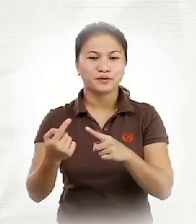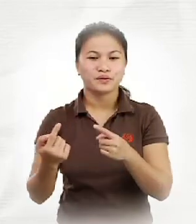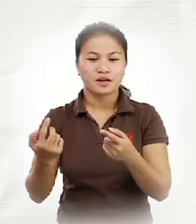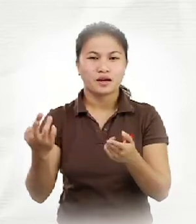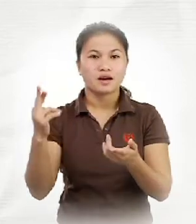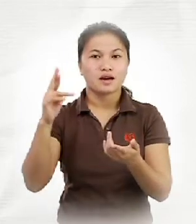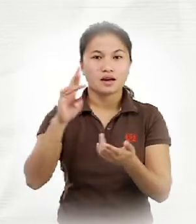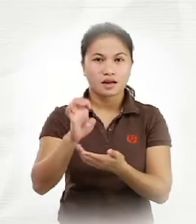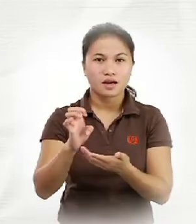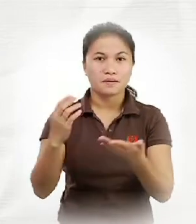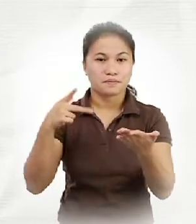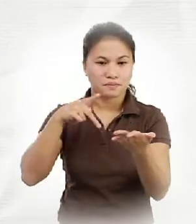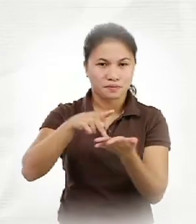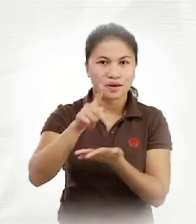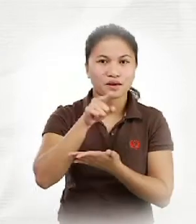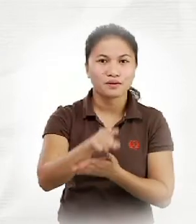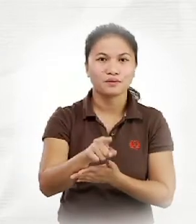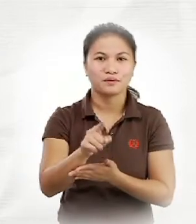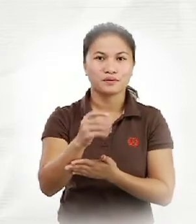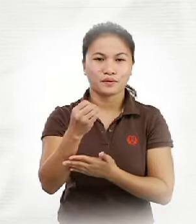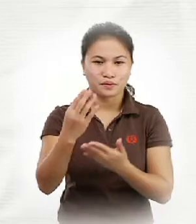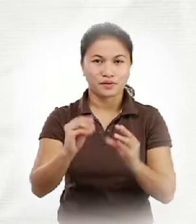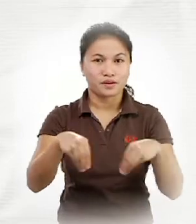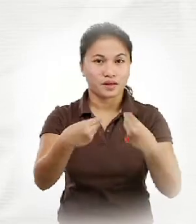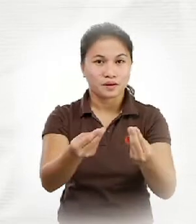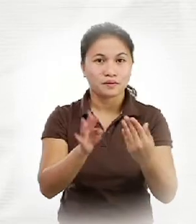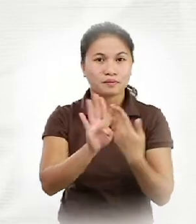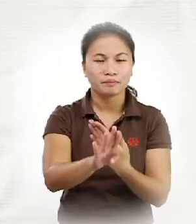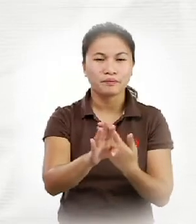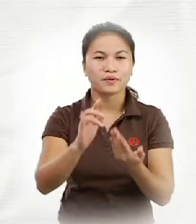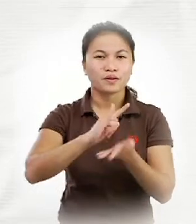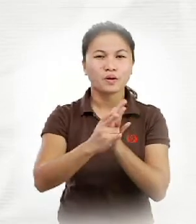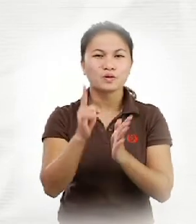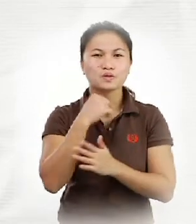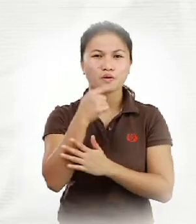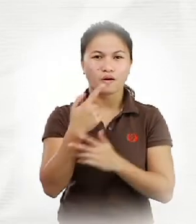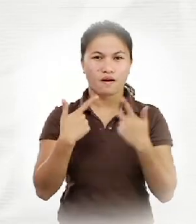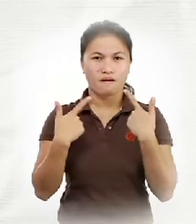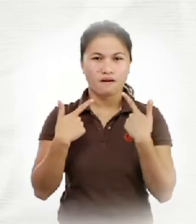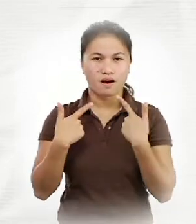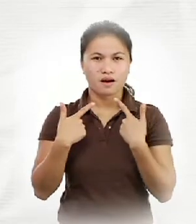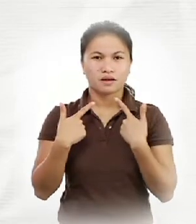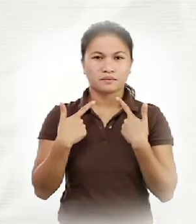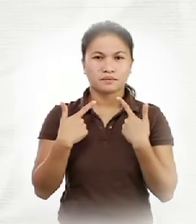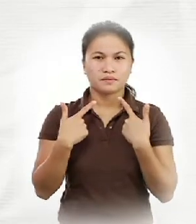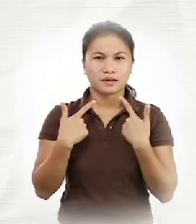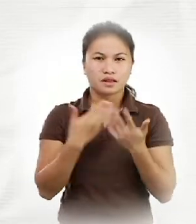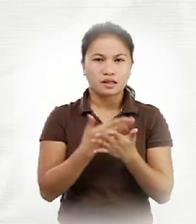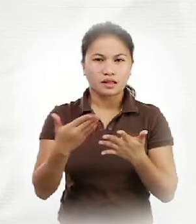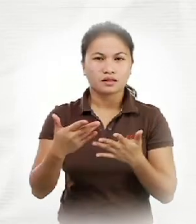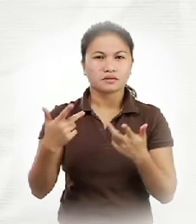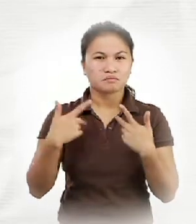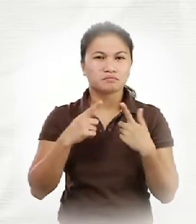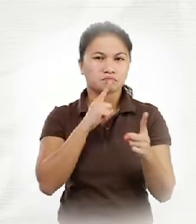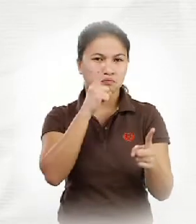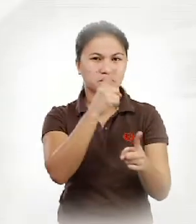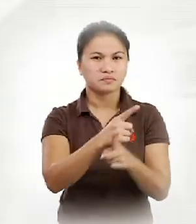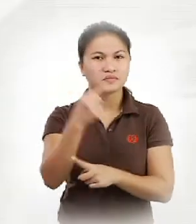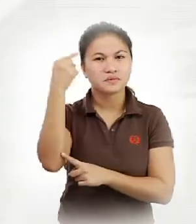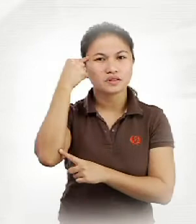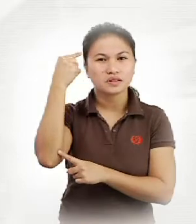Whereas those who have means will surely think of inviting you to their